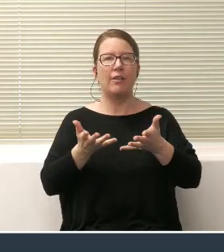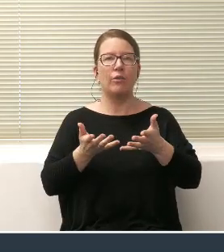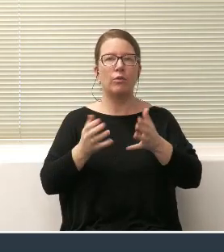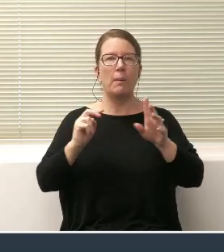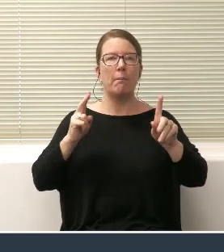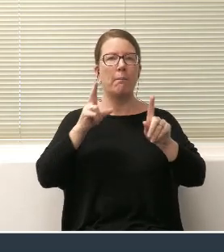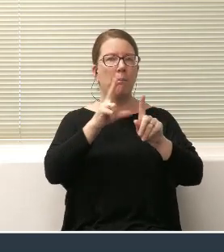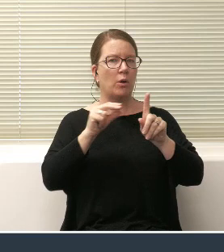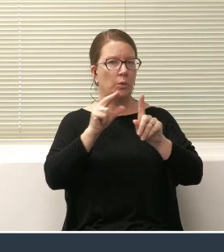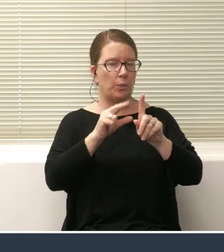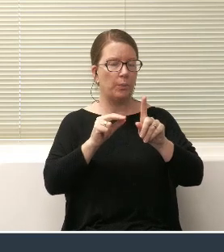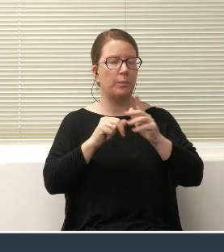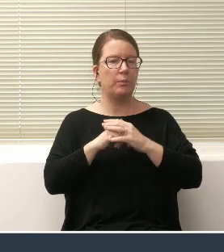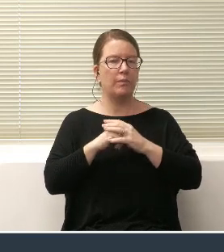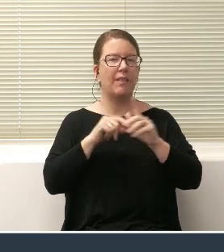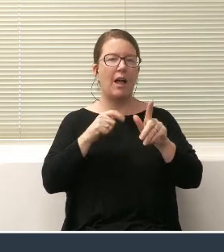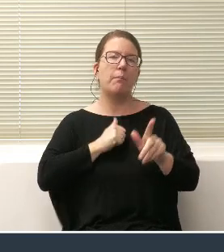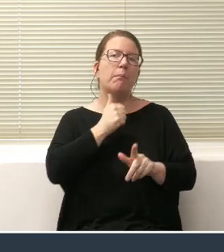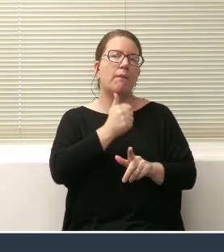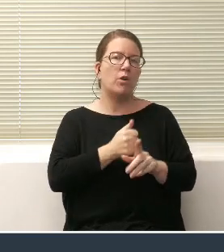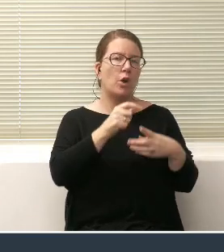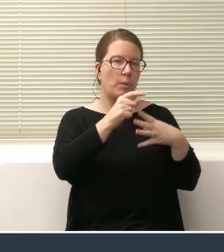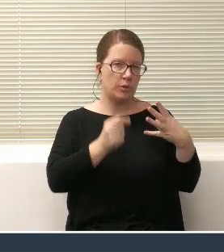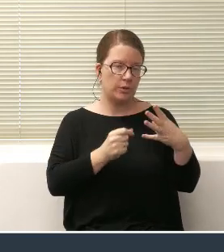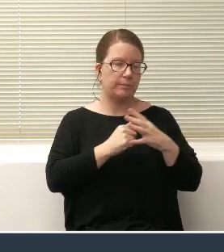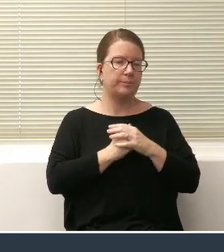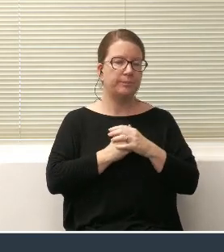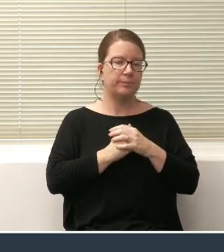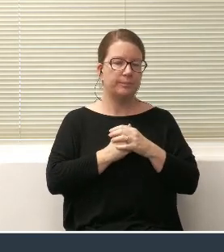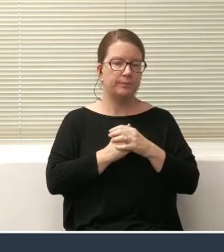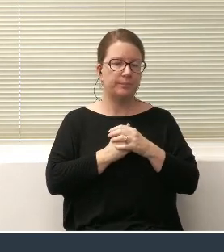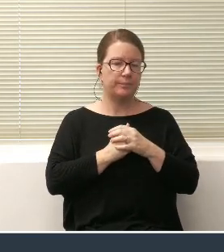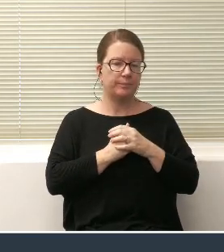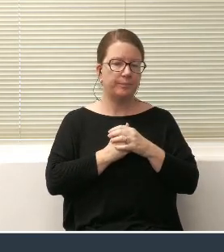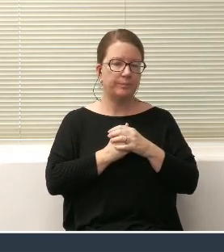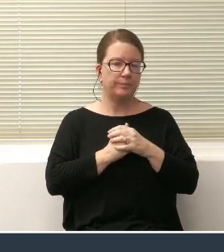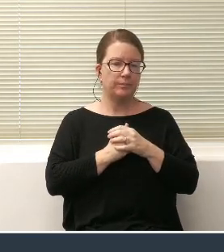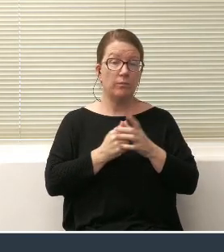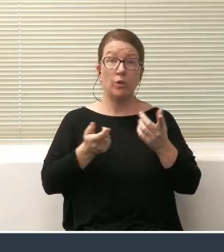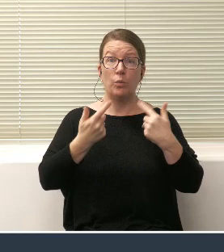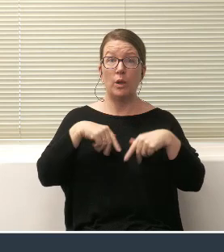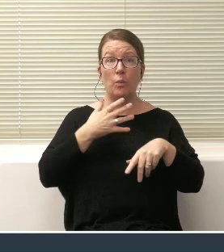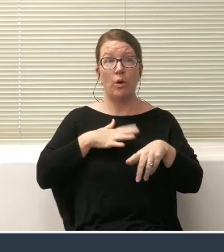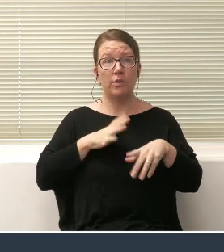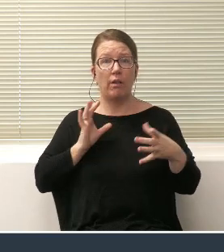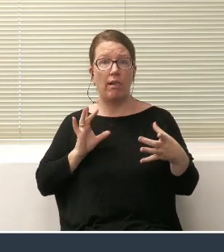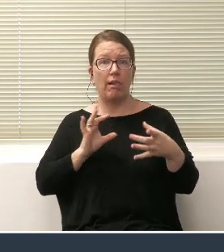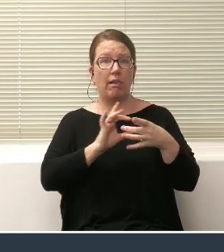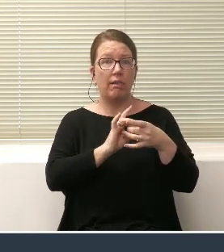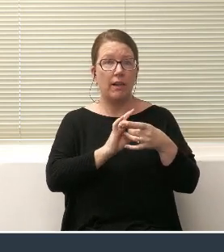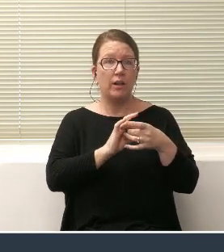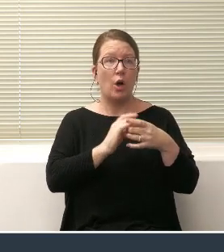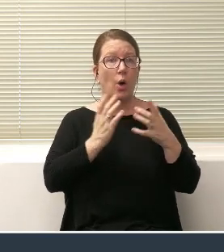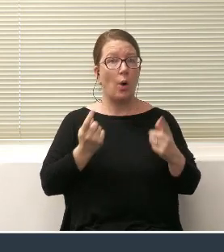preferred option, and whether that we want to tie ourselves into purely being able to